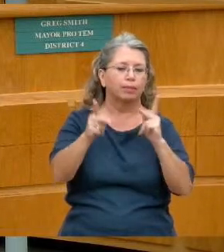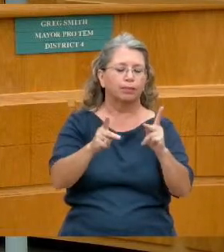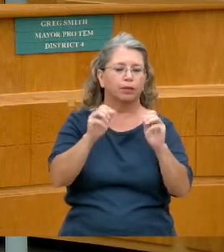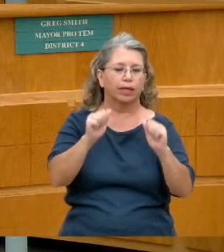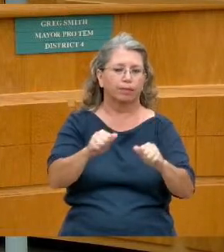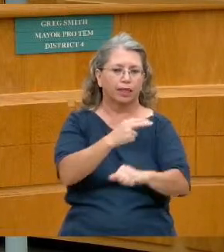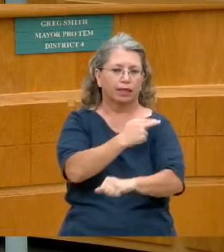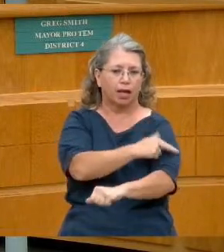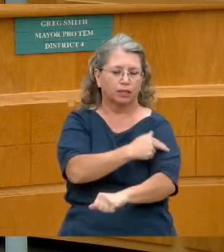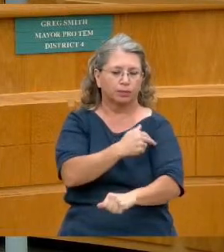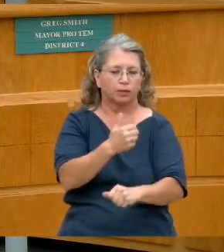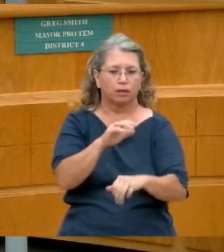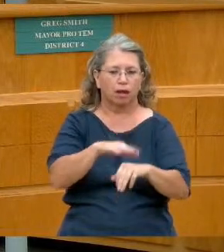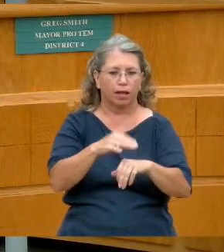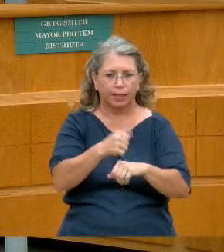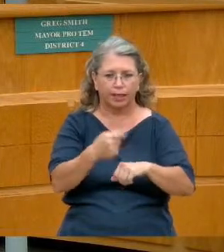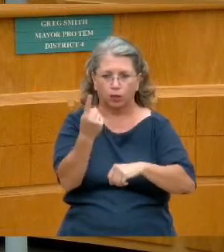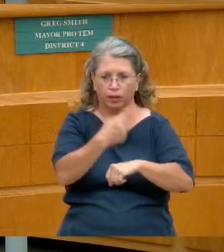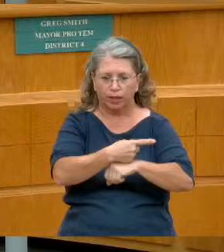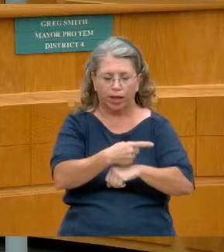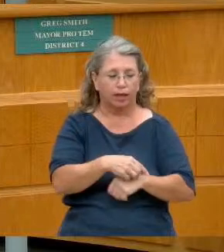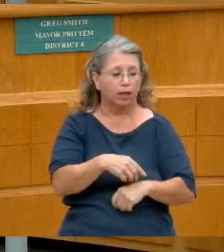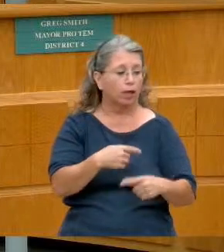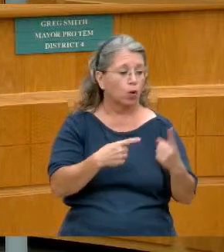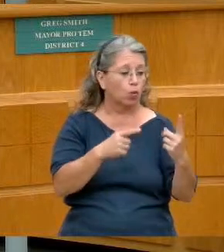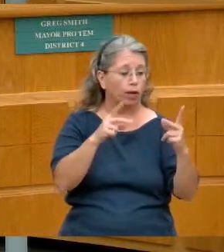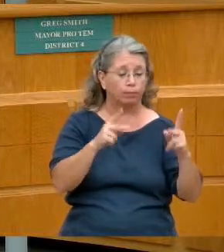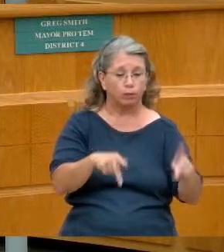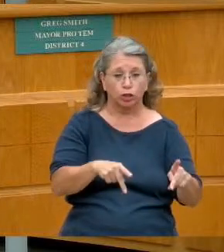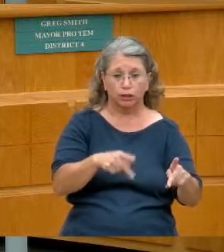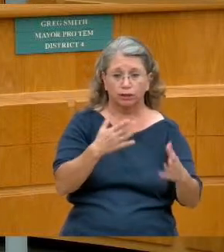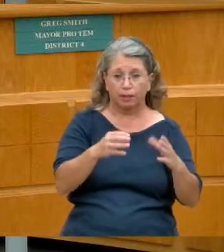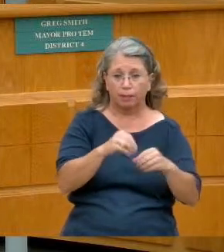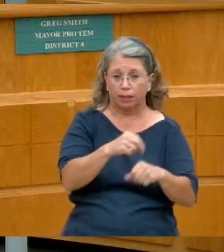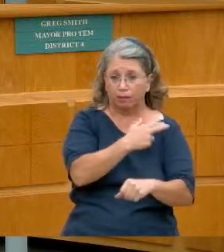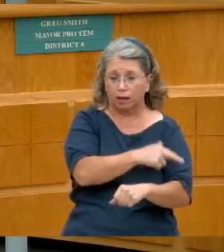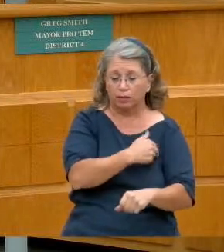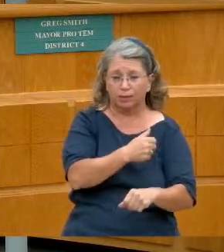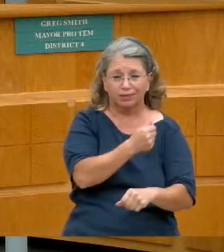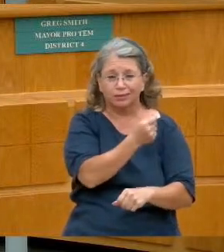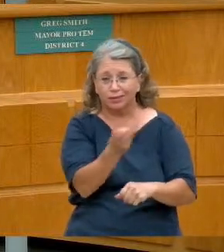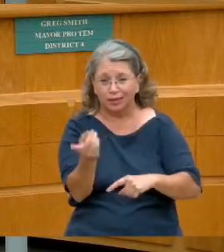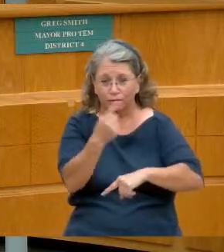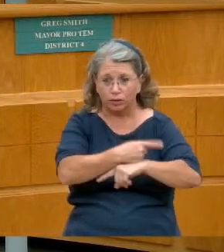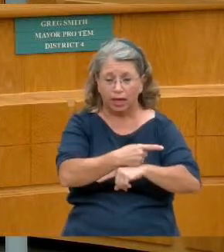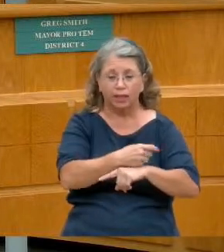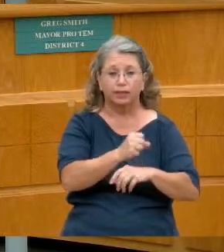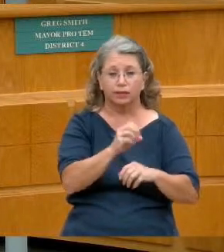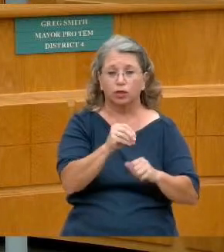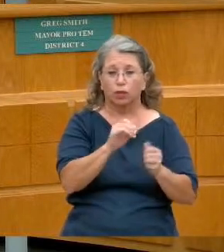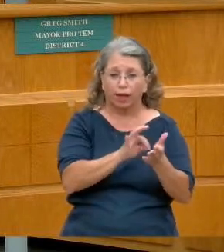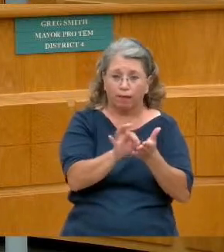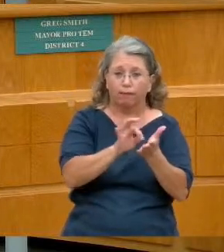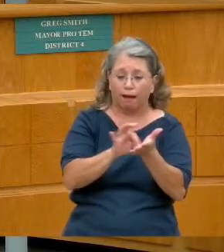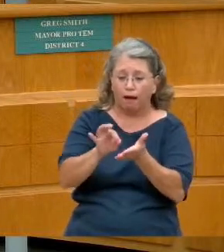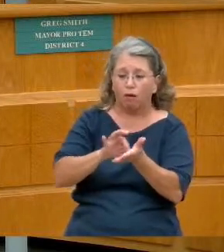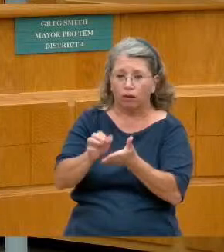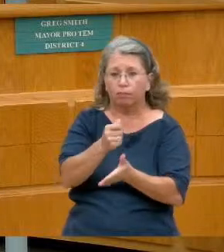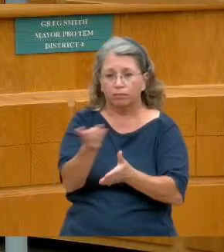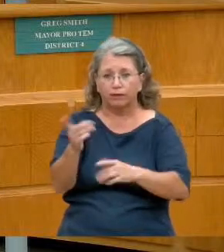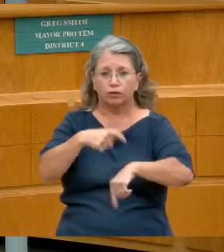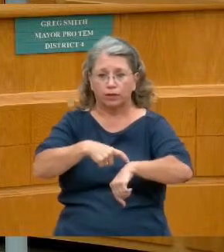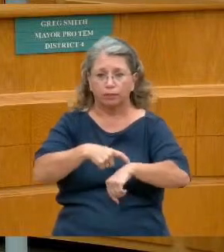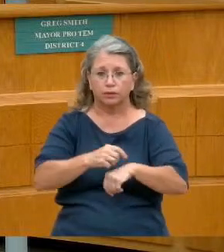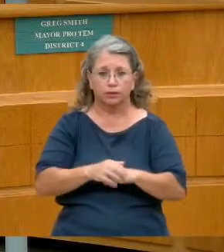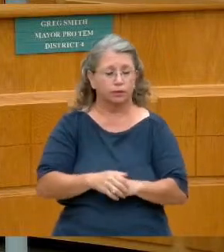stay in the hospital for multiple days, so one person could be counted multiple times along that blue ribbon. The red points are actual numbers of